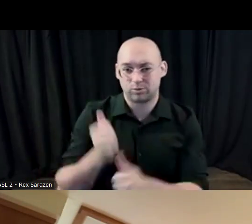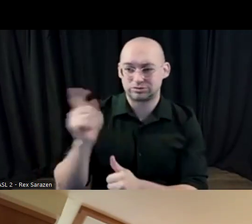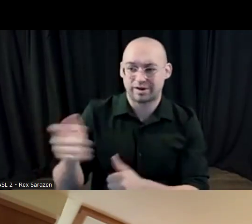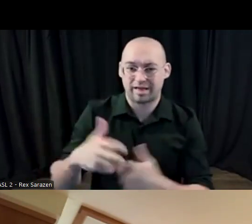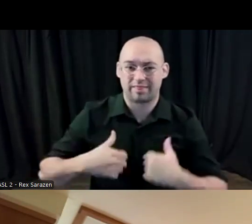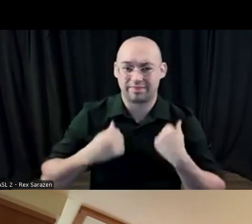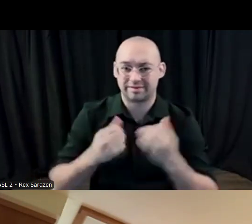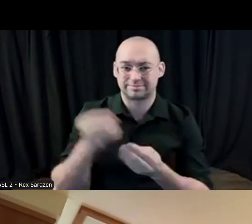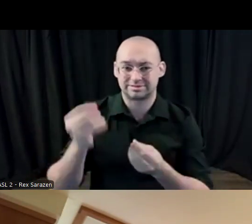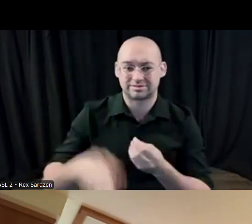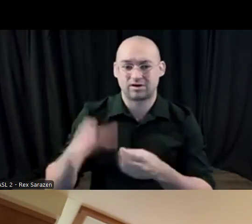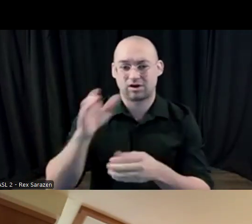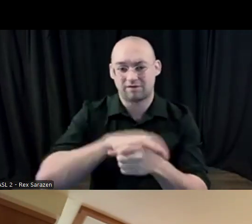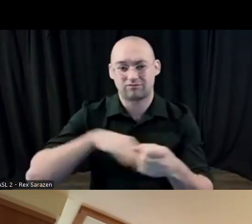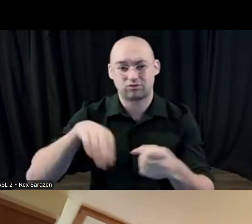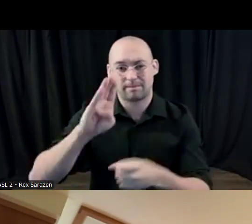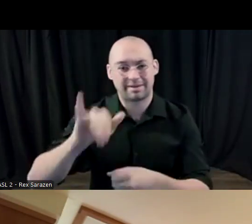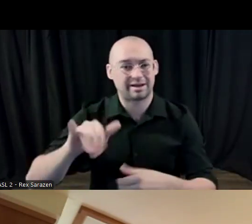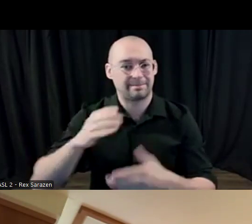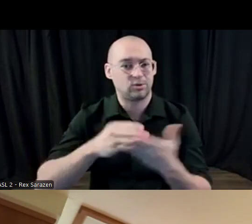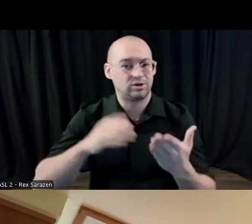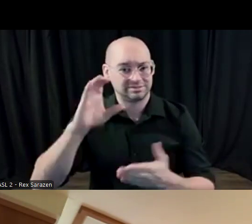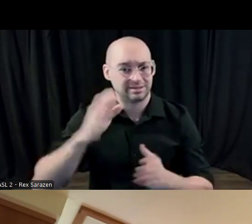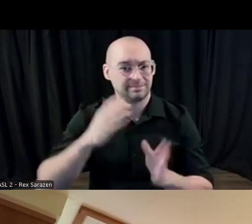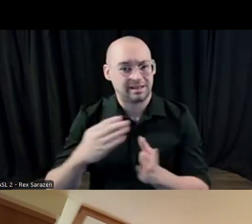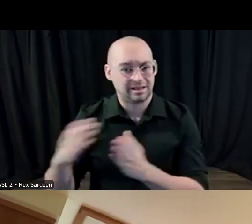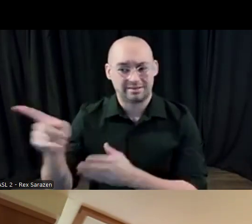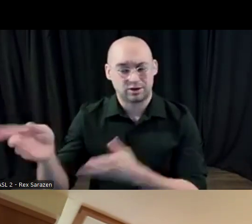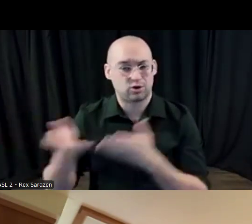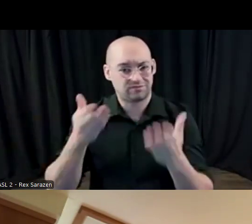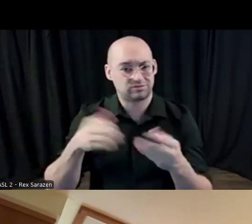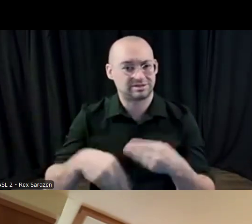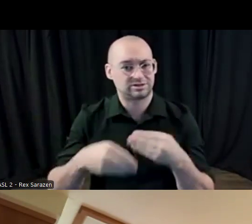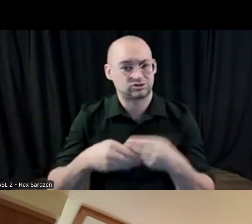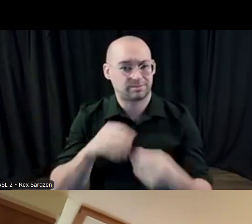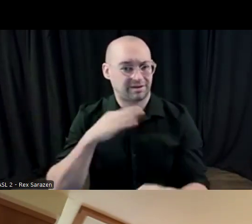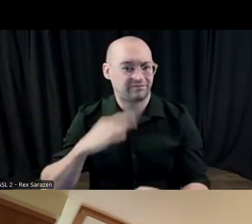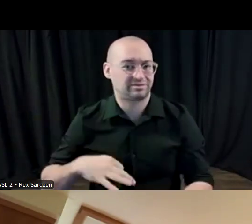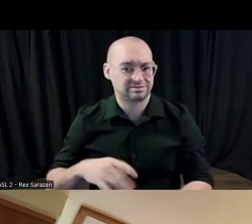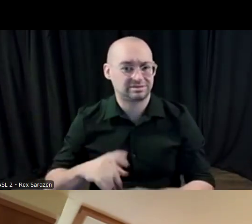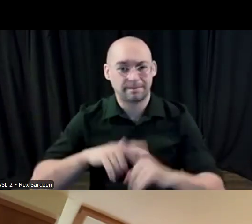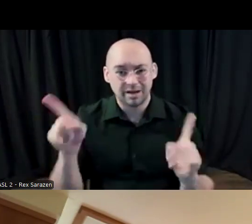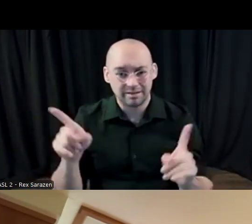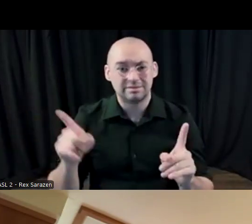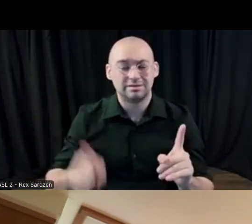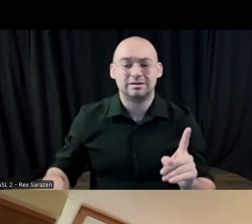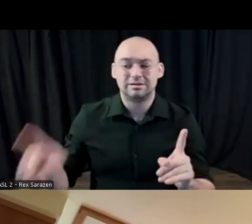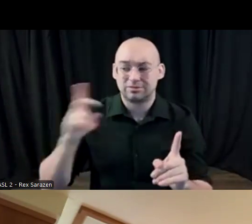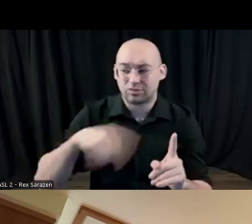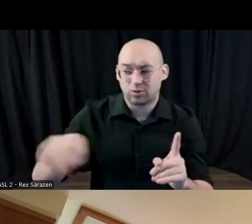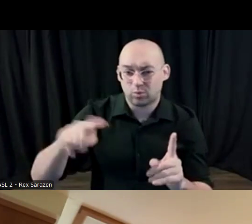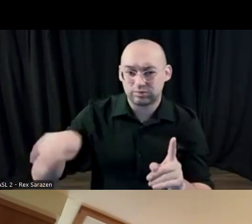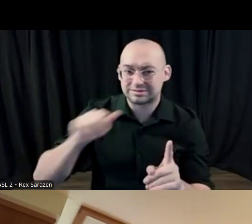covered by her Part C plan, which offer additional benefits. However, these do